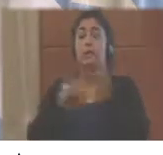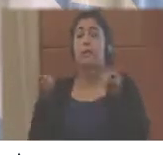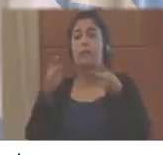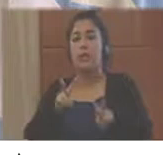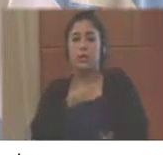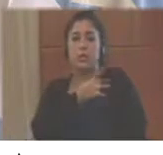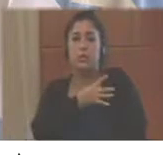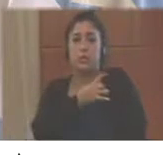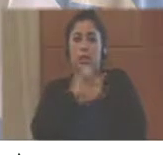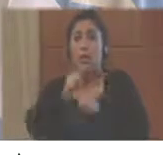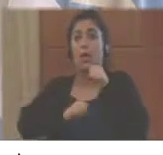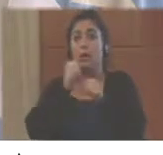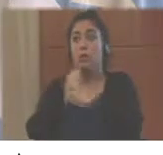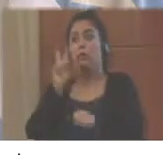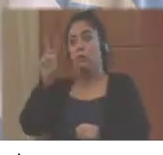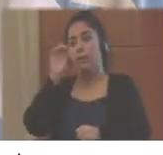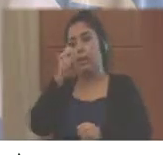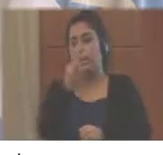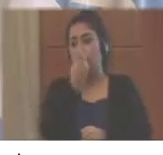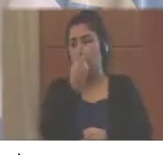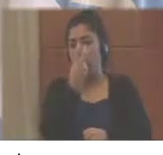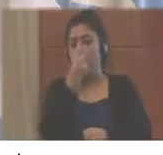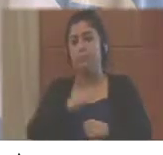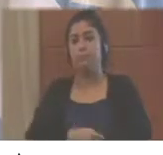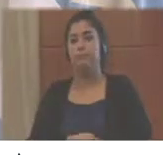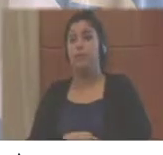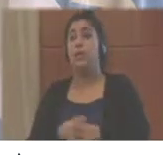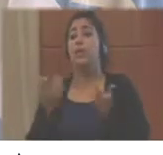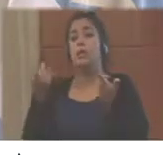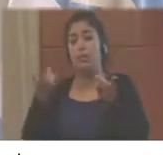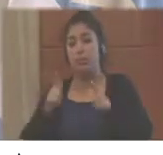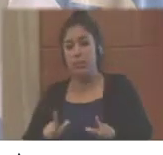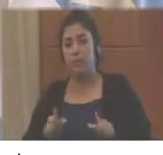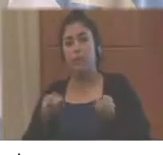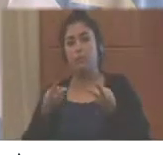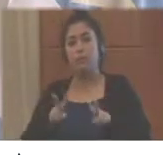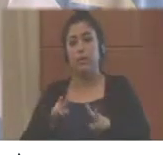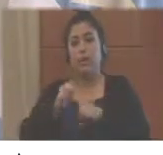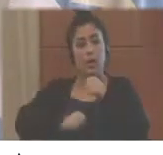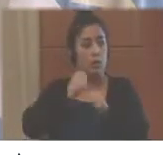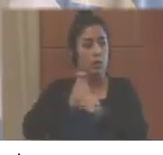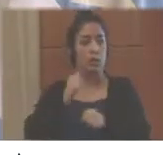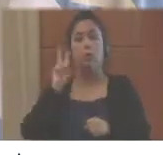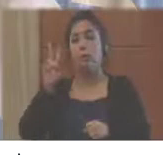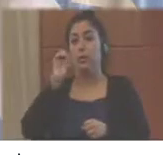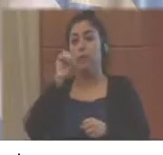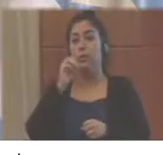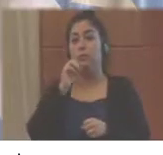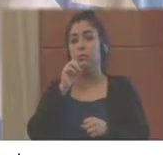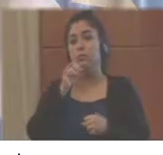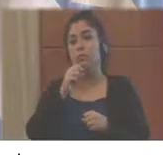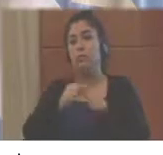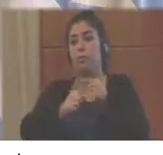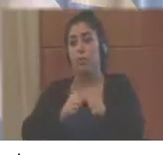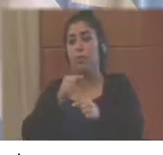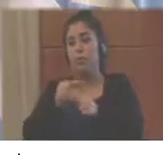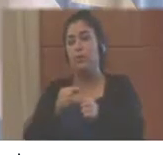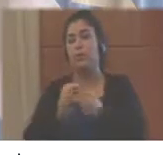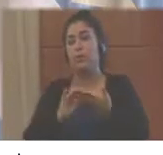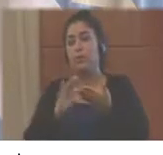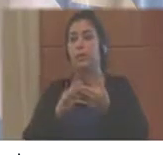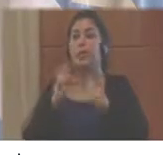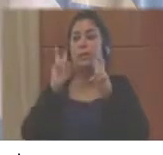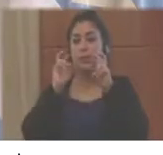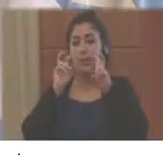organized at the conference organized in 2012 in Chile. We promote, we process, and we